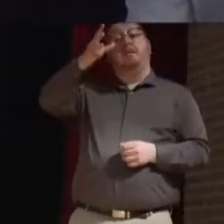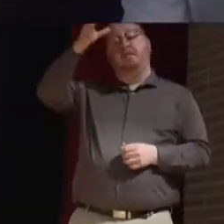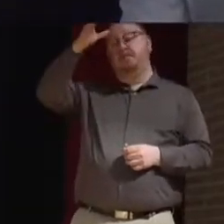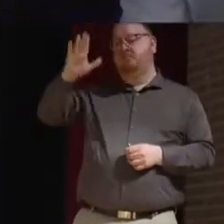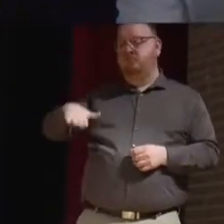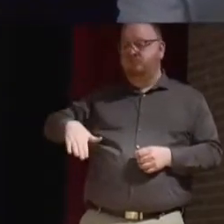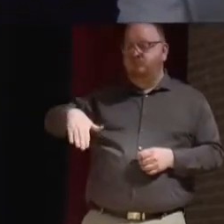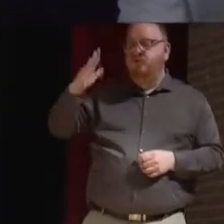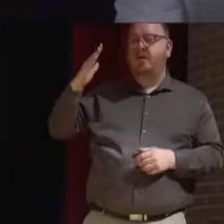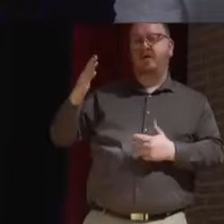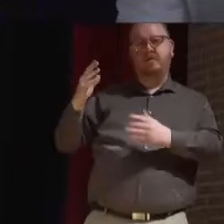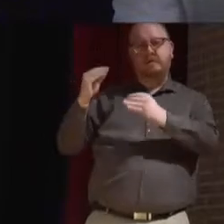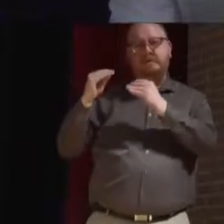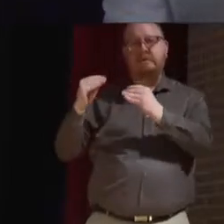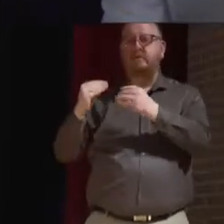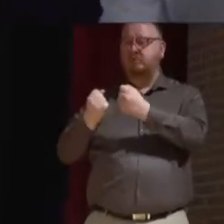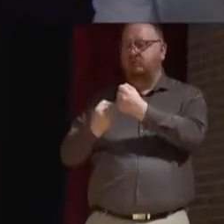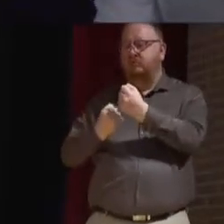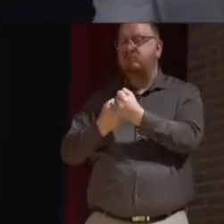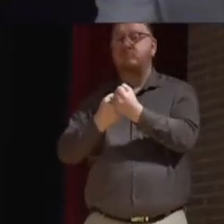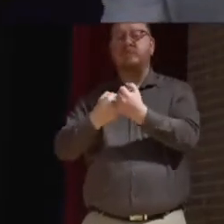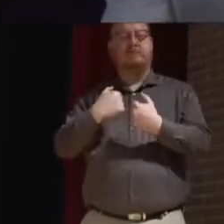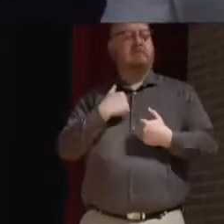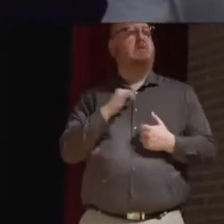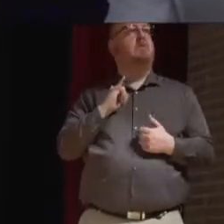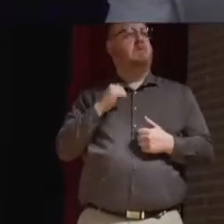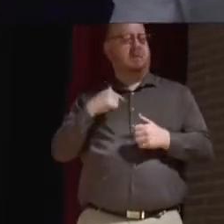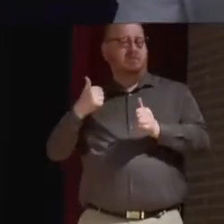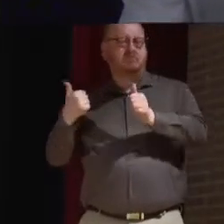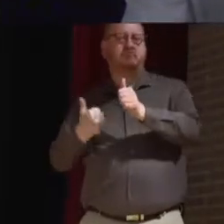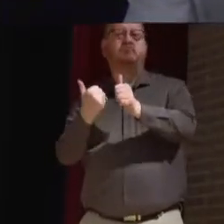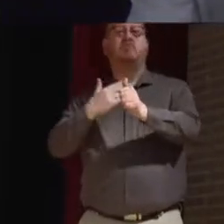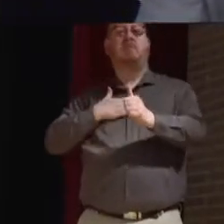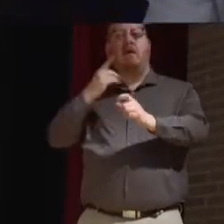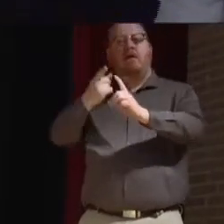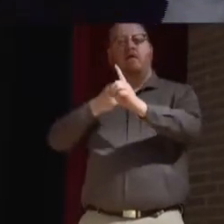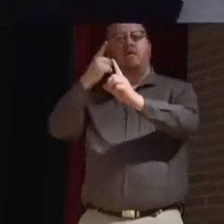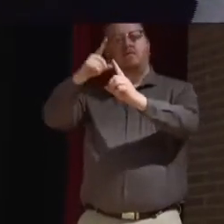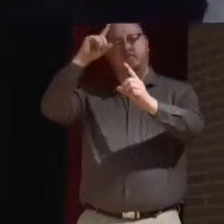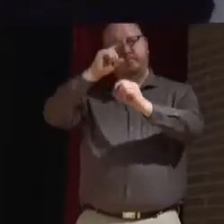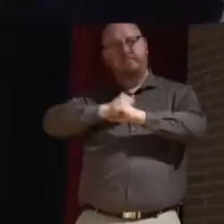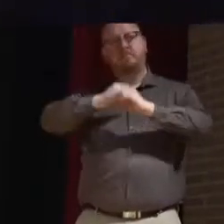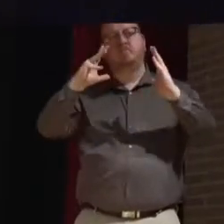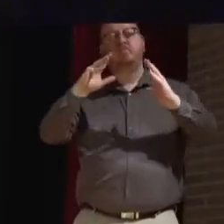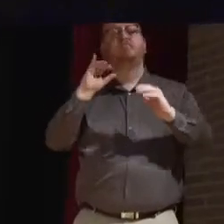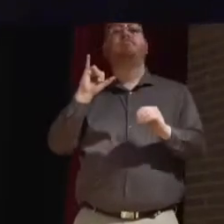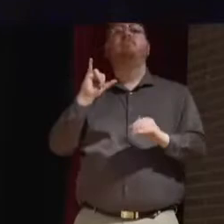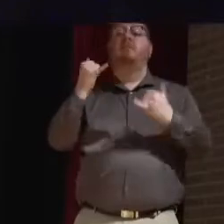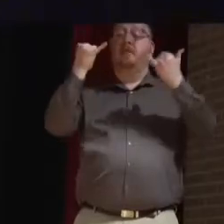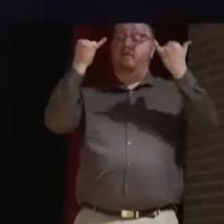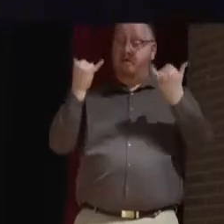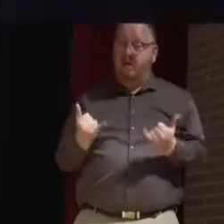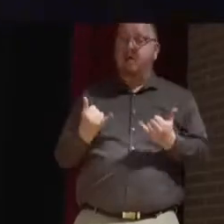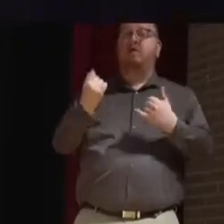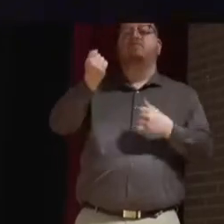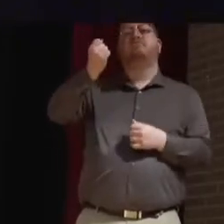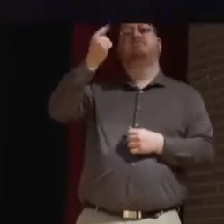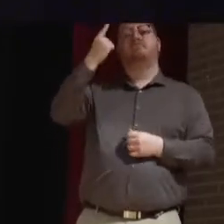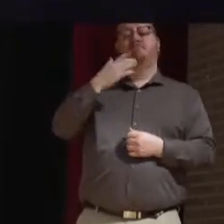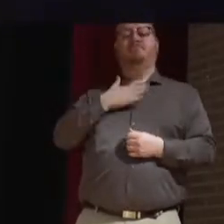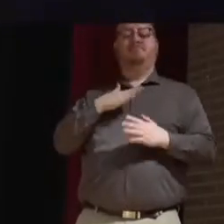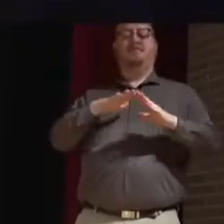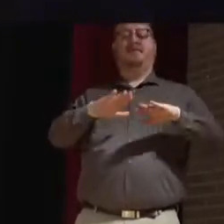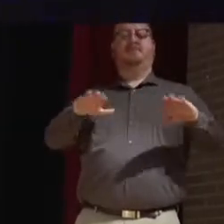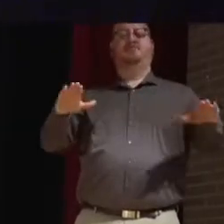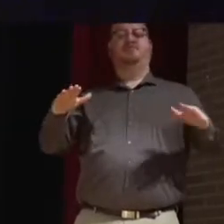just being very supportive of doing what I want to do, it's really helped me understand that for my children, I